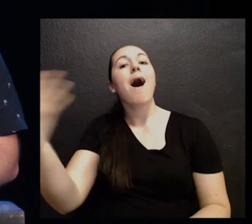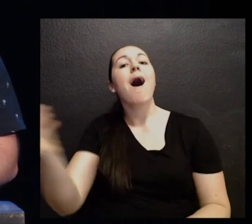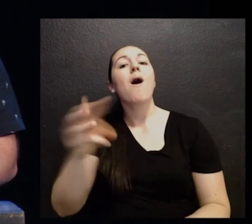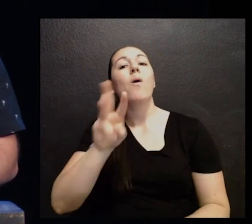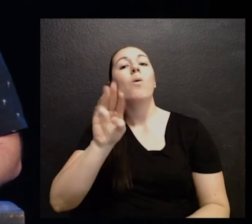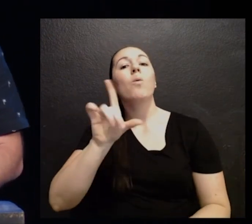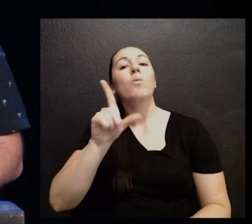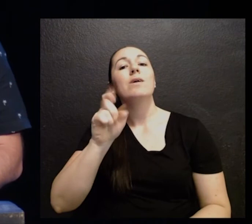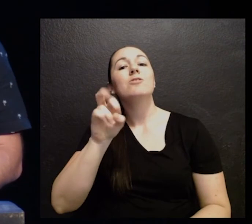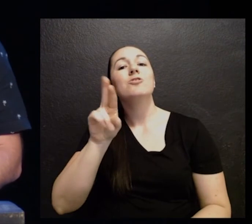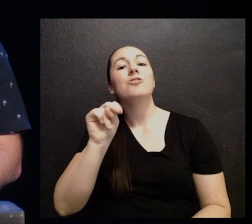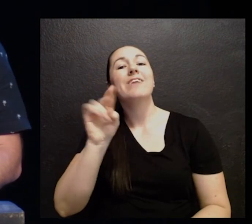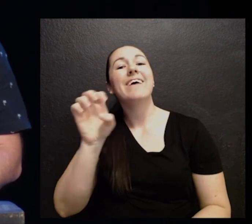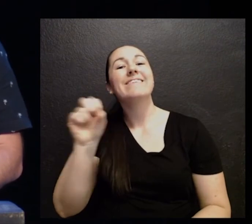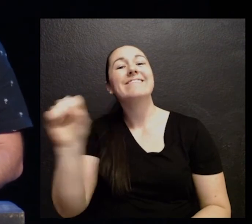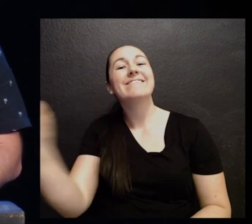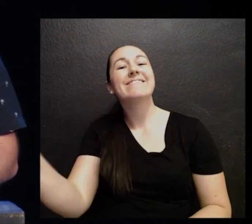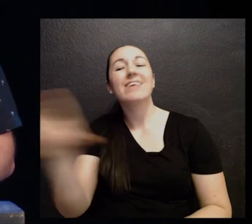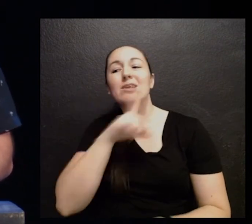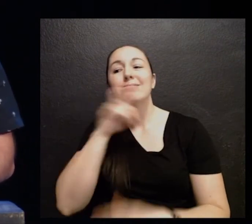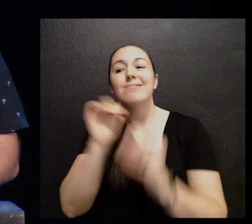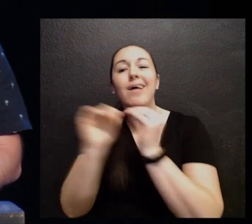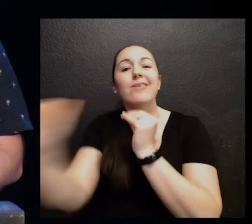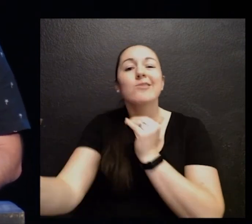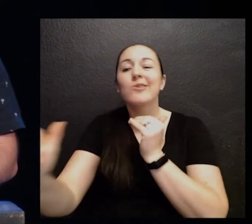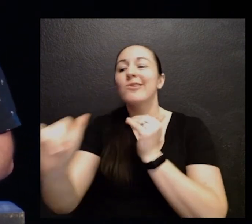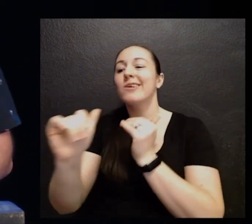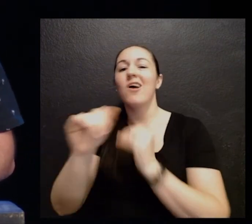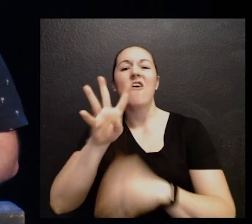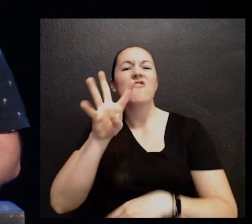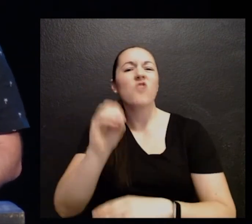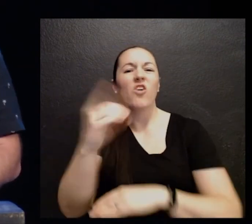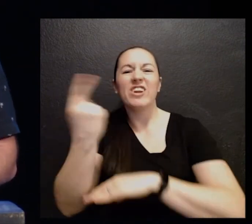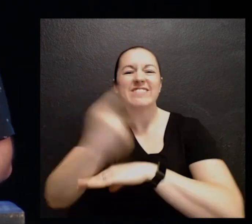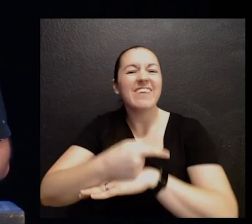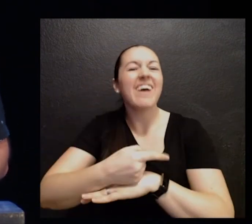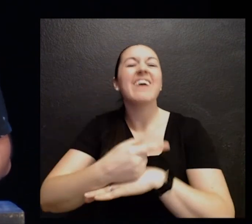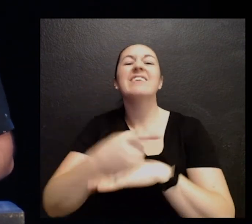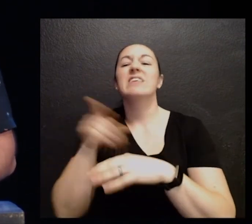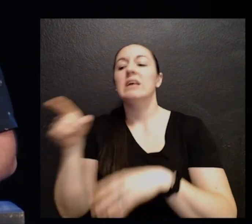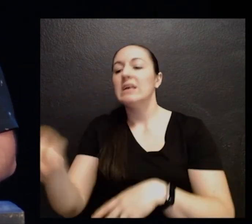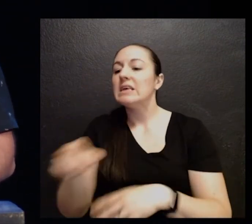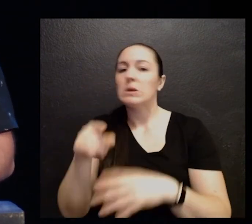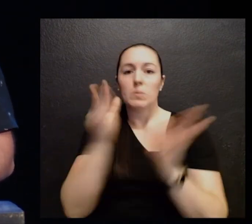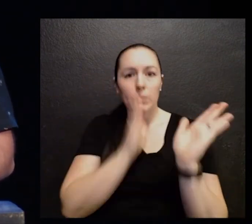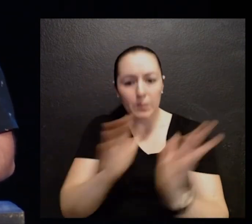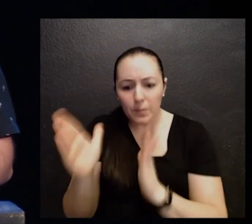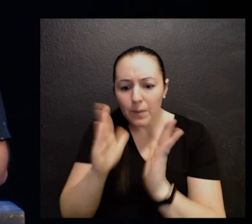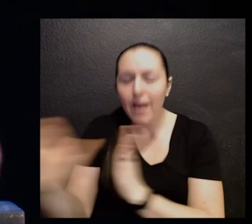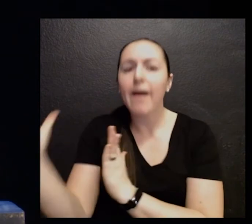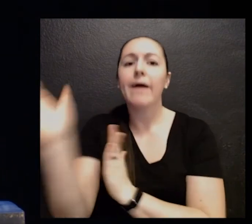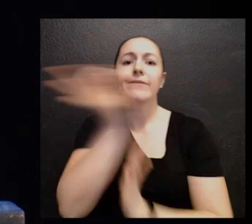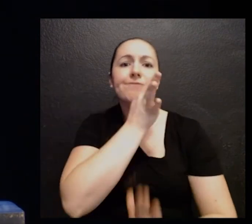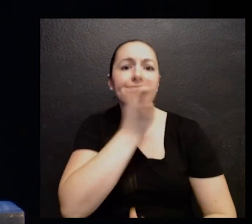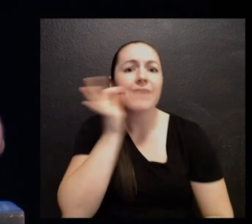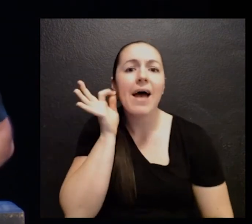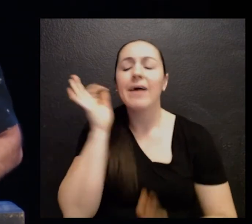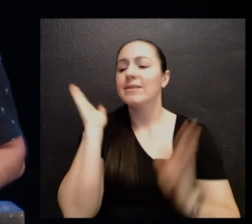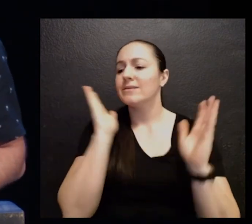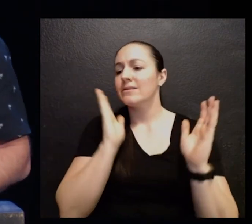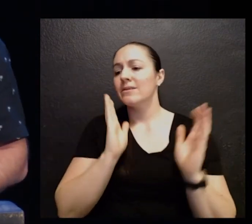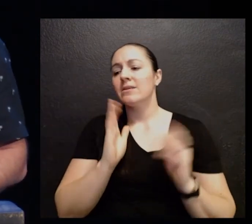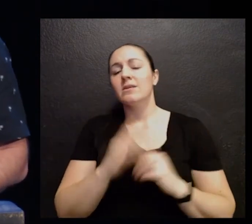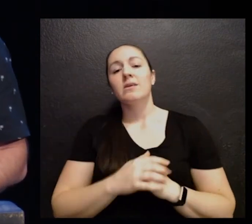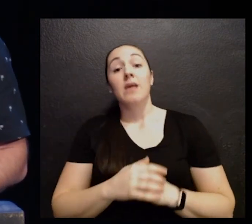spends 40 days in the wilderness, preparing, praying, fasting. Do you know how long the Israelites